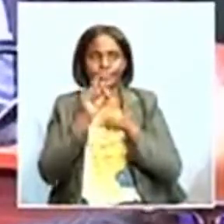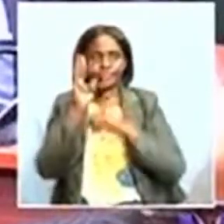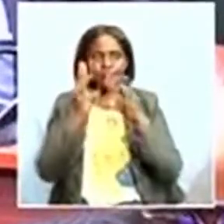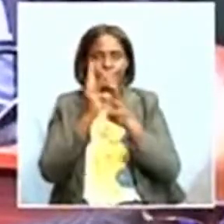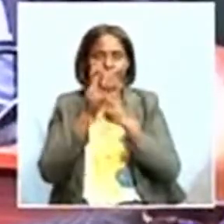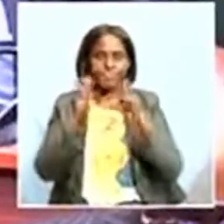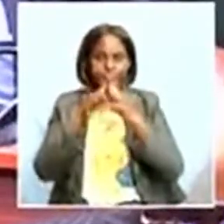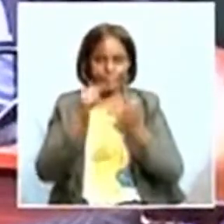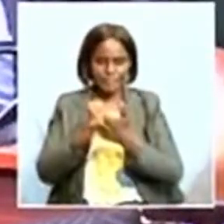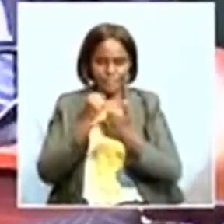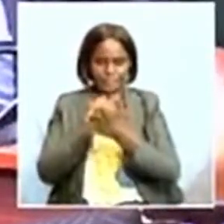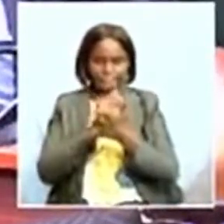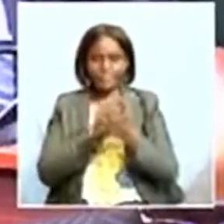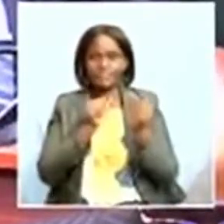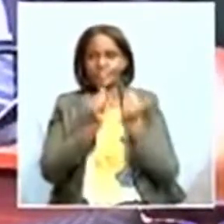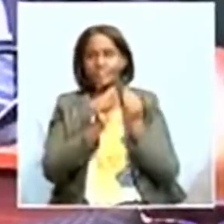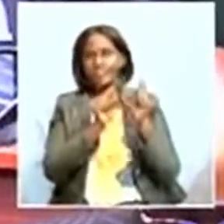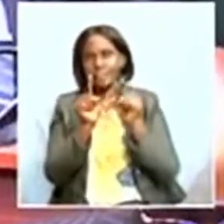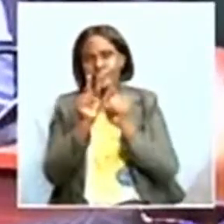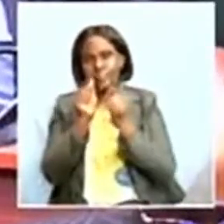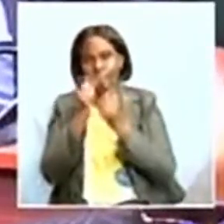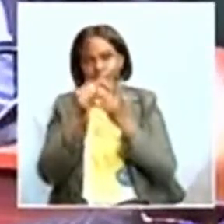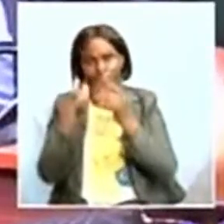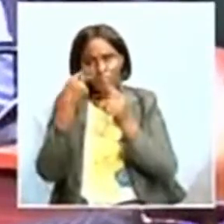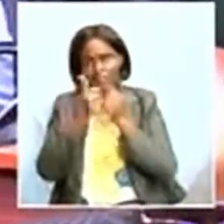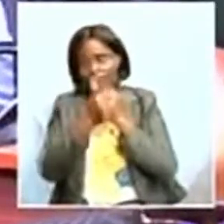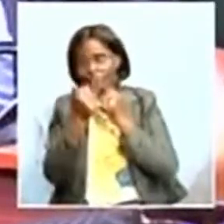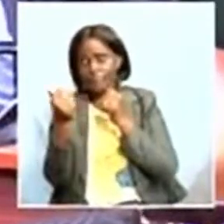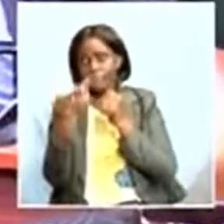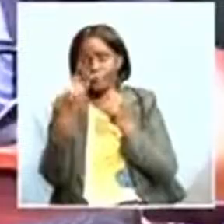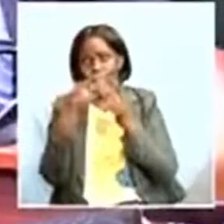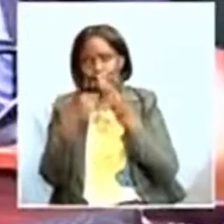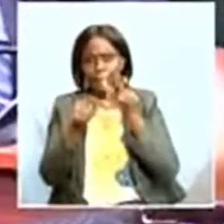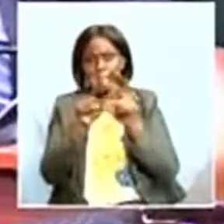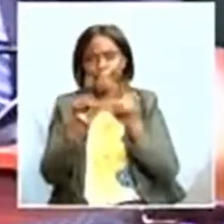is helping us also in order for those